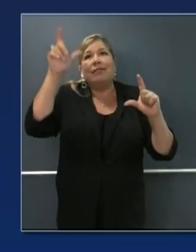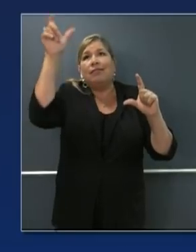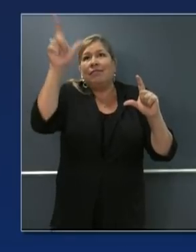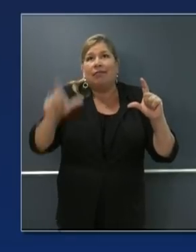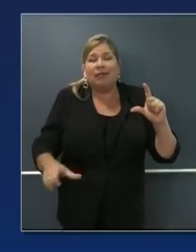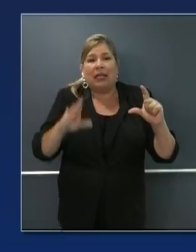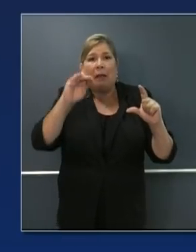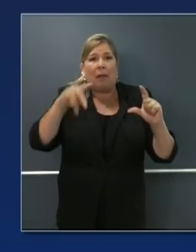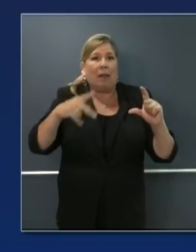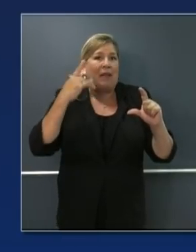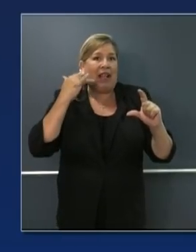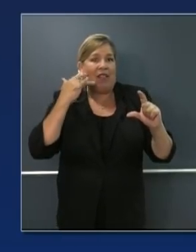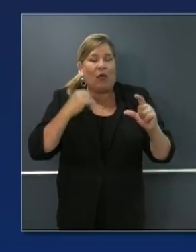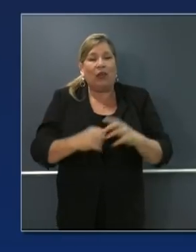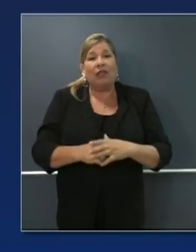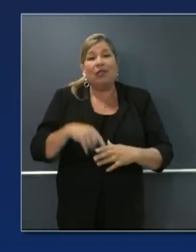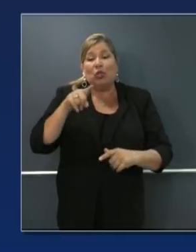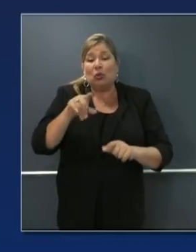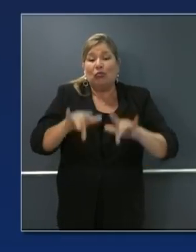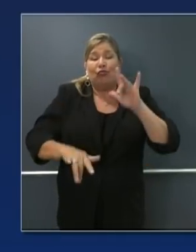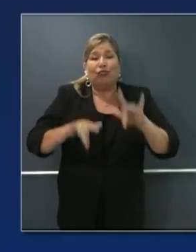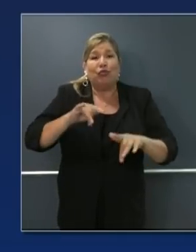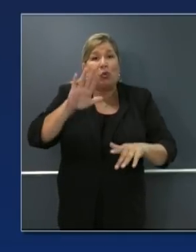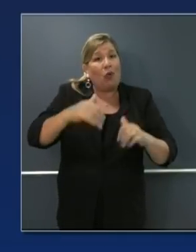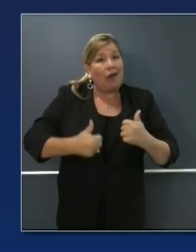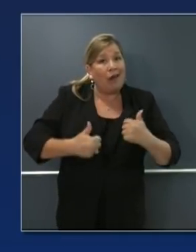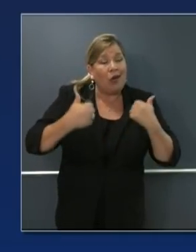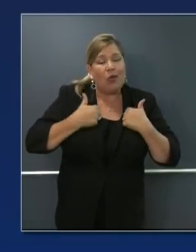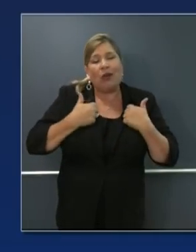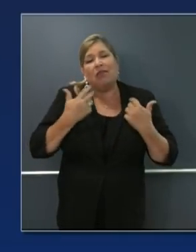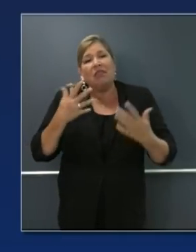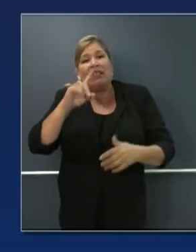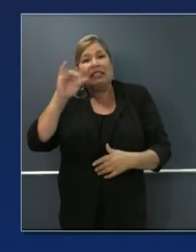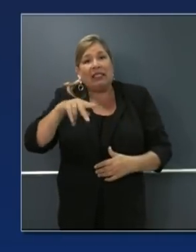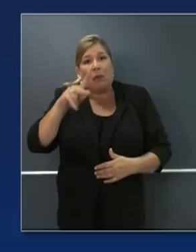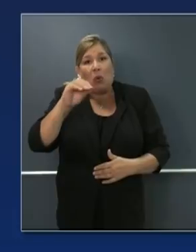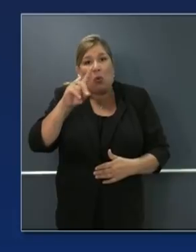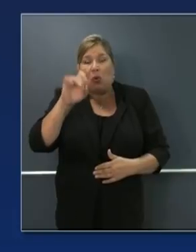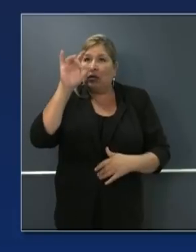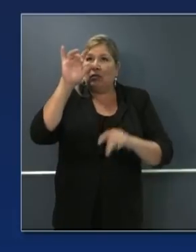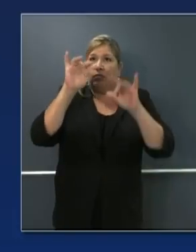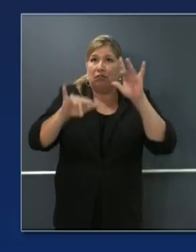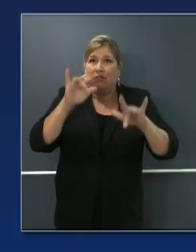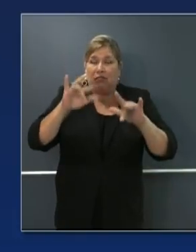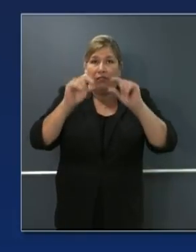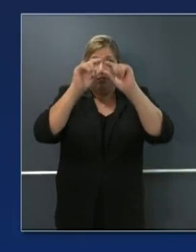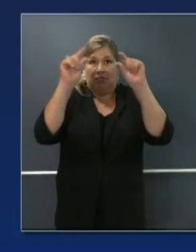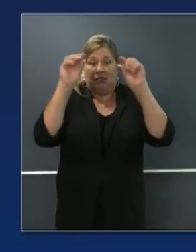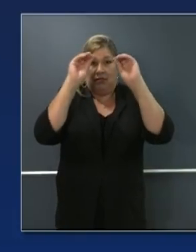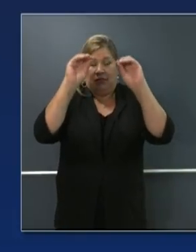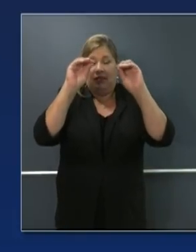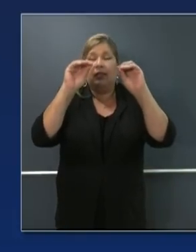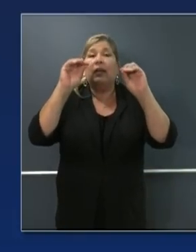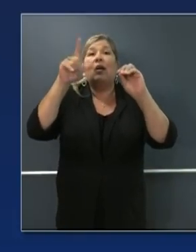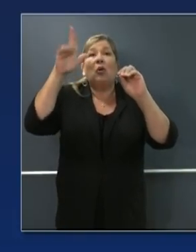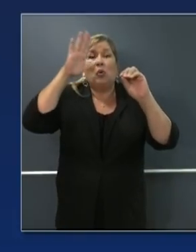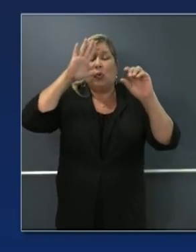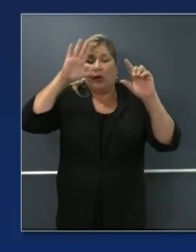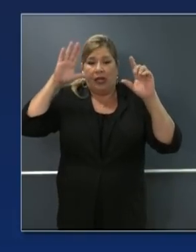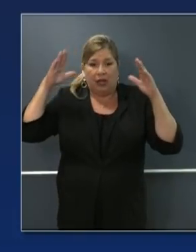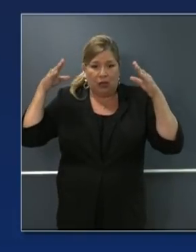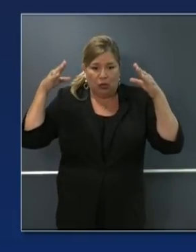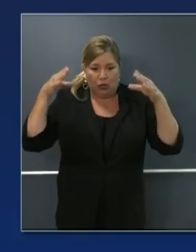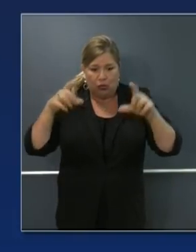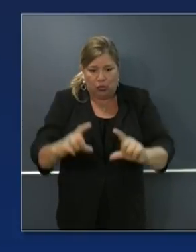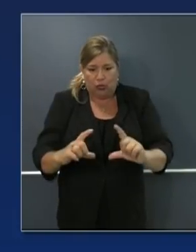and include your address or zip code for the area that you're looking for childcare to locate in. Once you've done that, you will have a listing